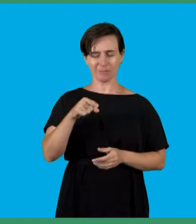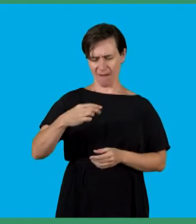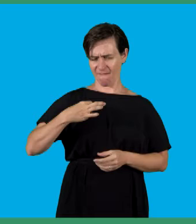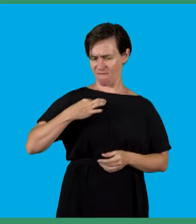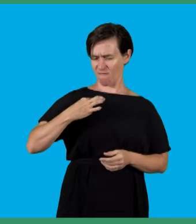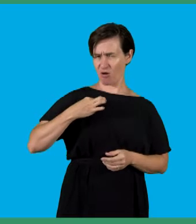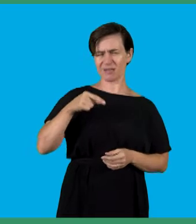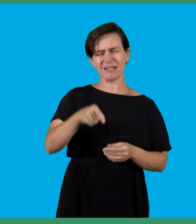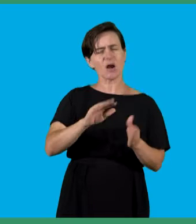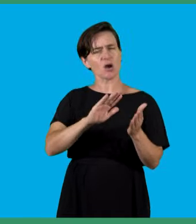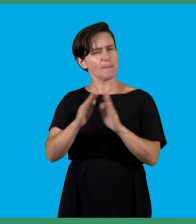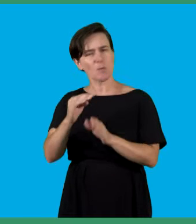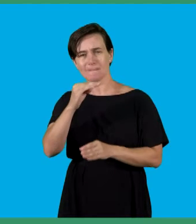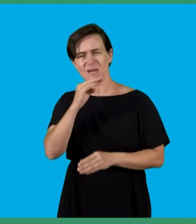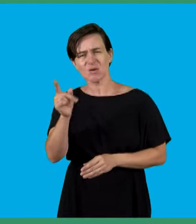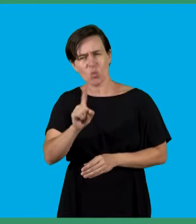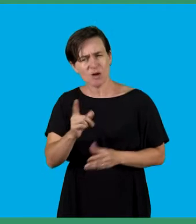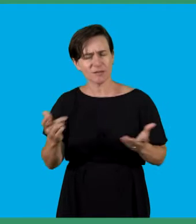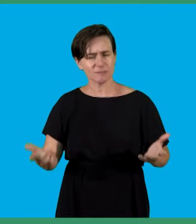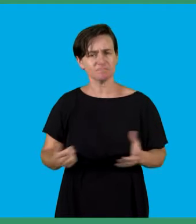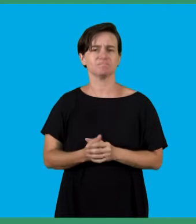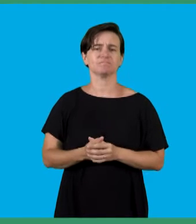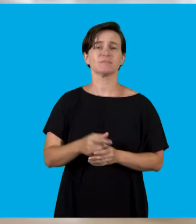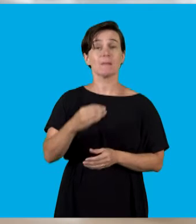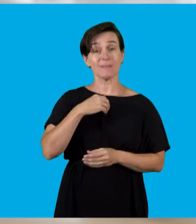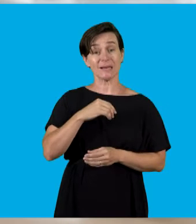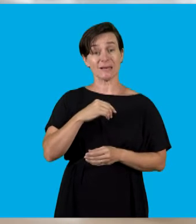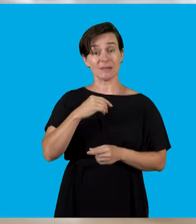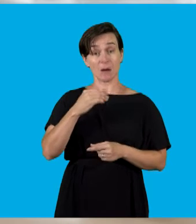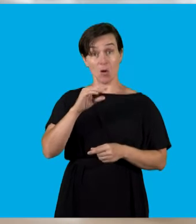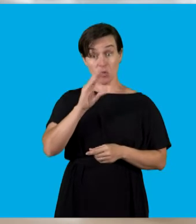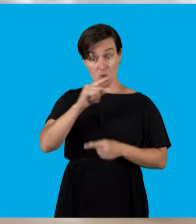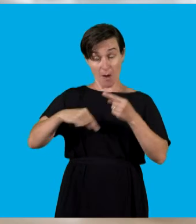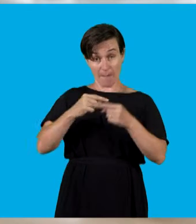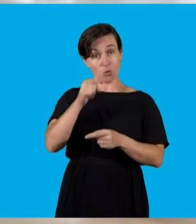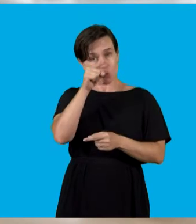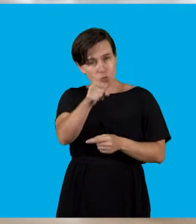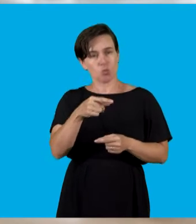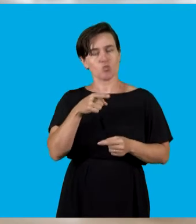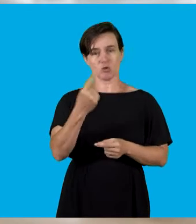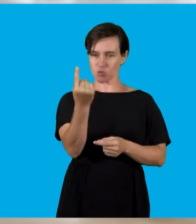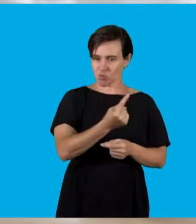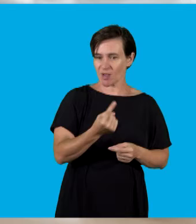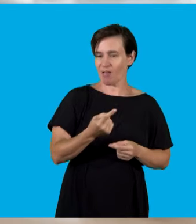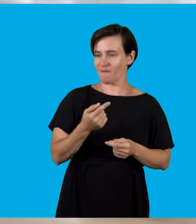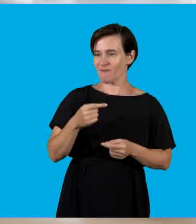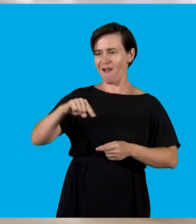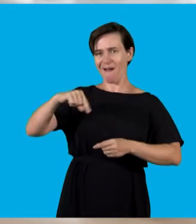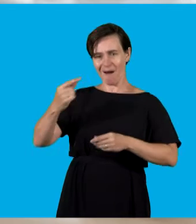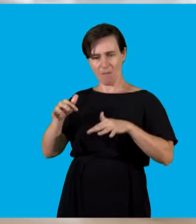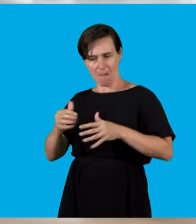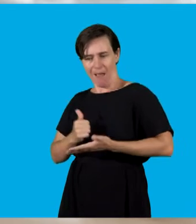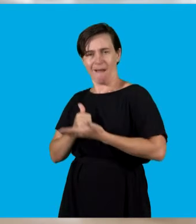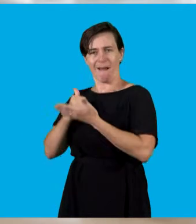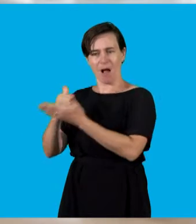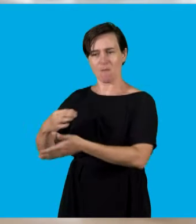of volunteering in the community, we are referring to you giving yourself in the community, making sure that